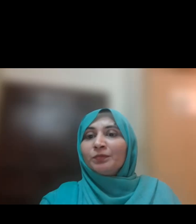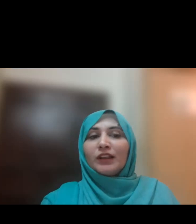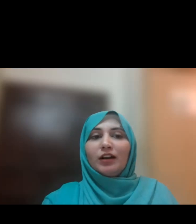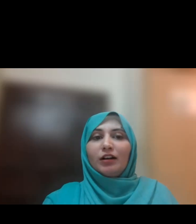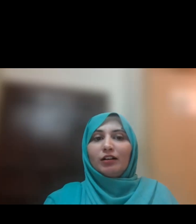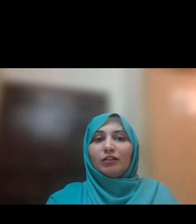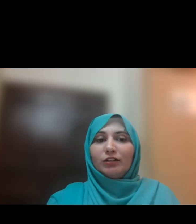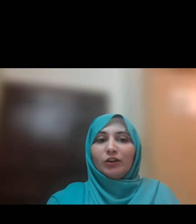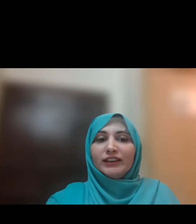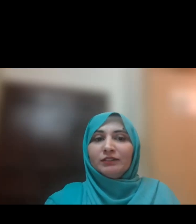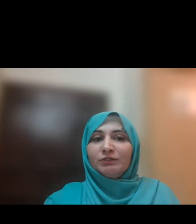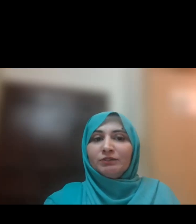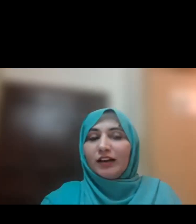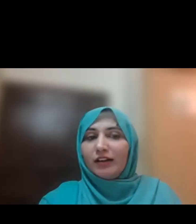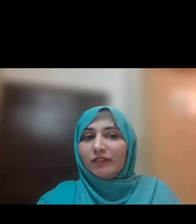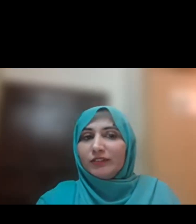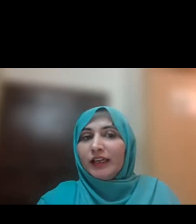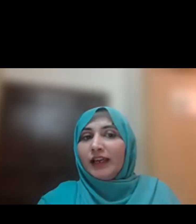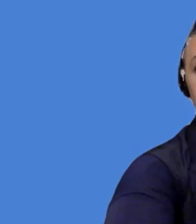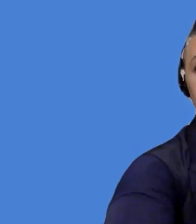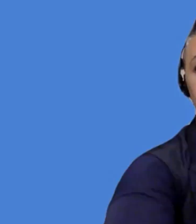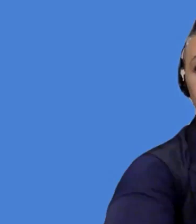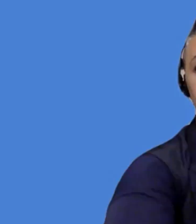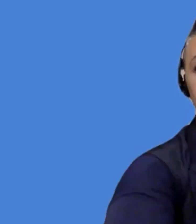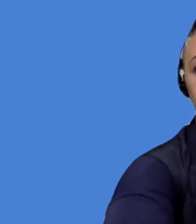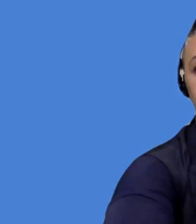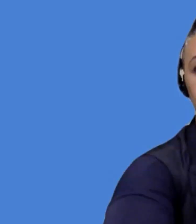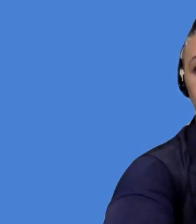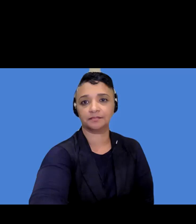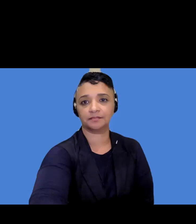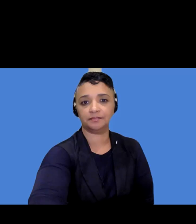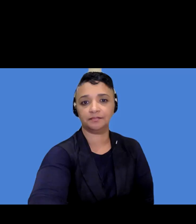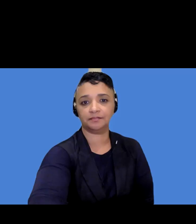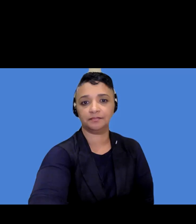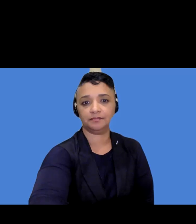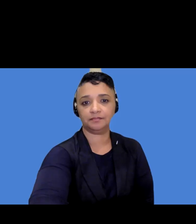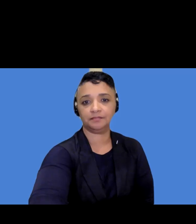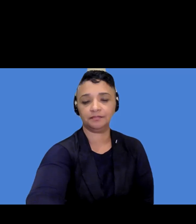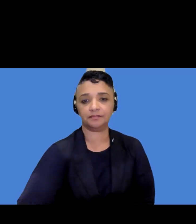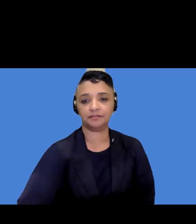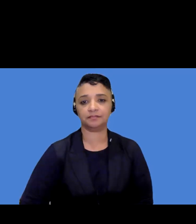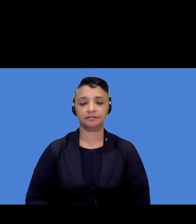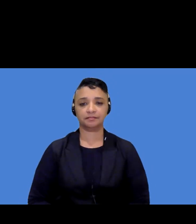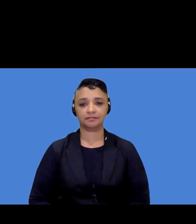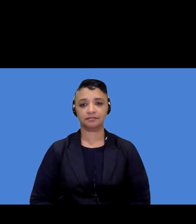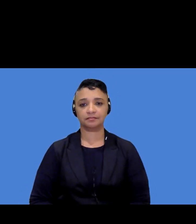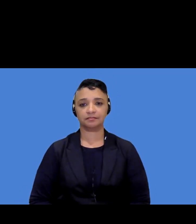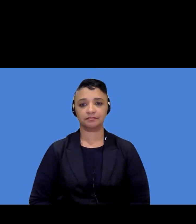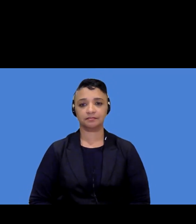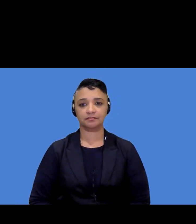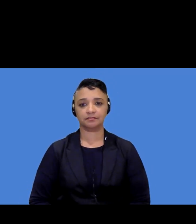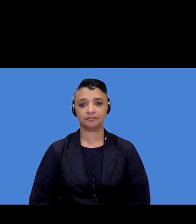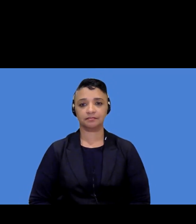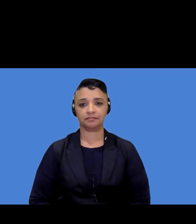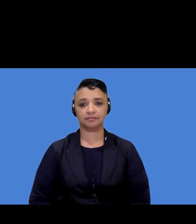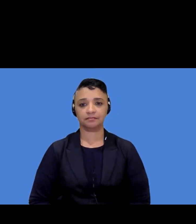you. Okay. In Pakistan, extreme weather events like flood, heat waves